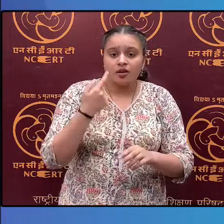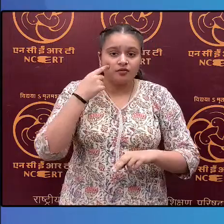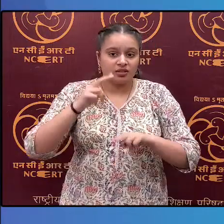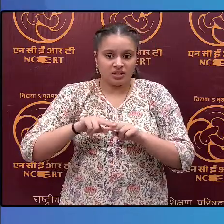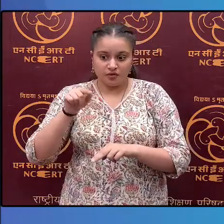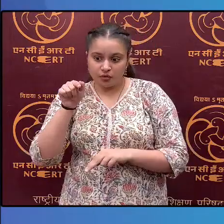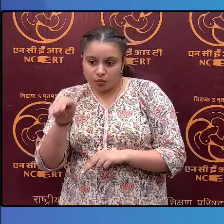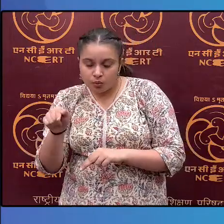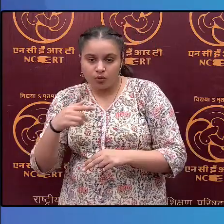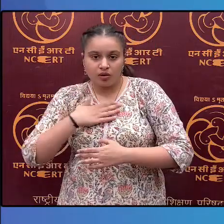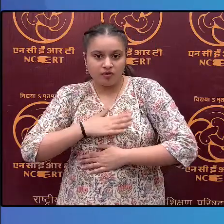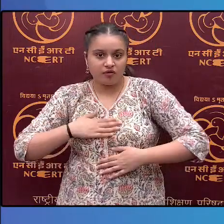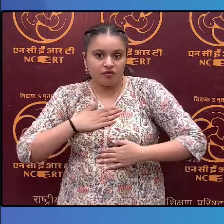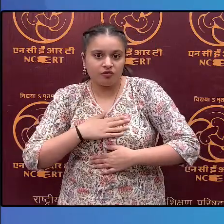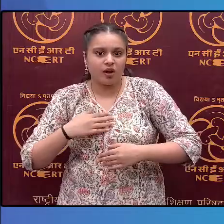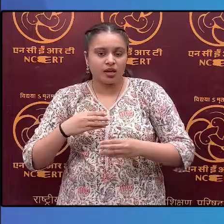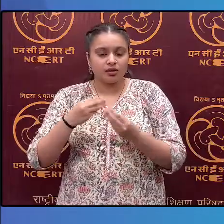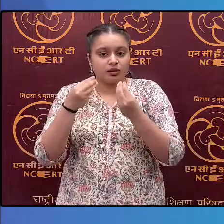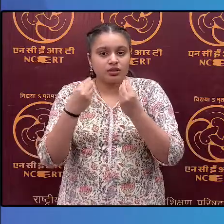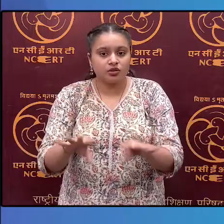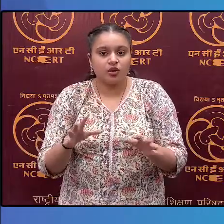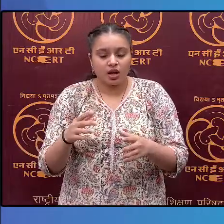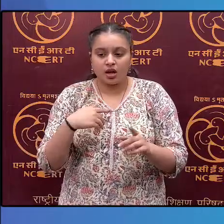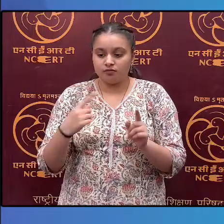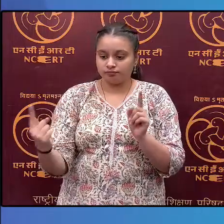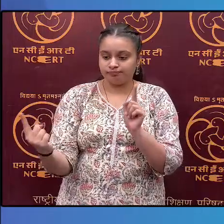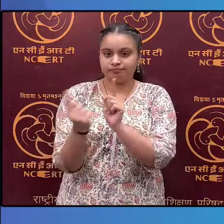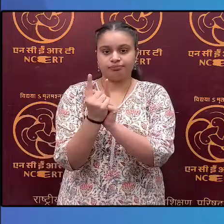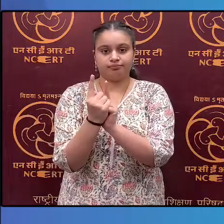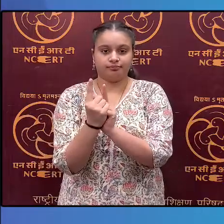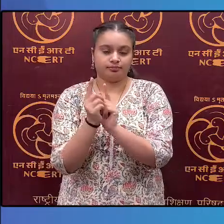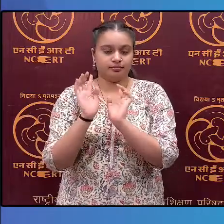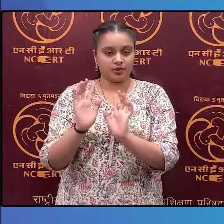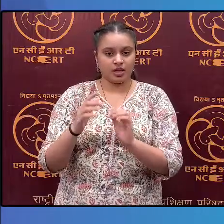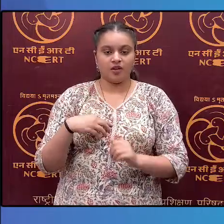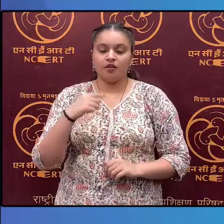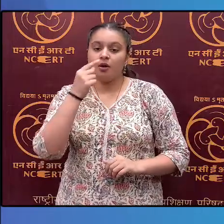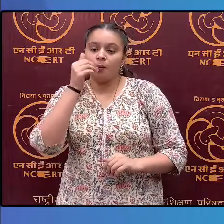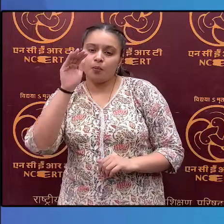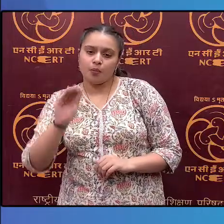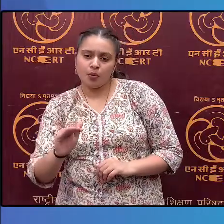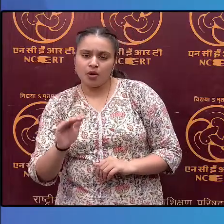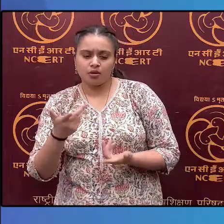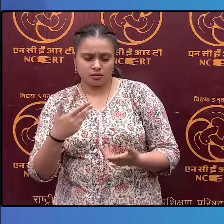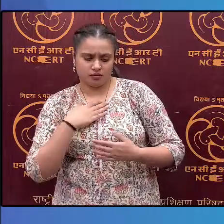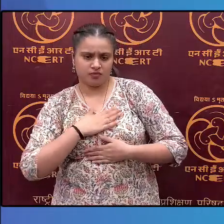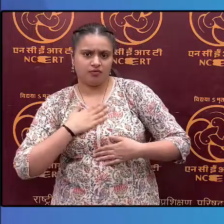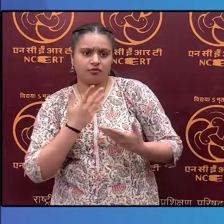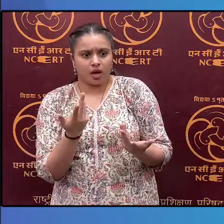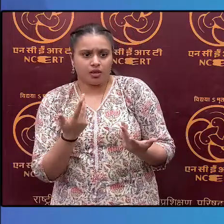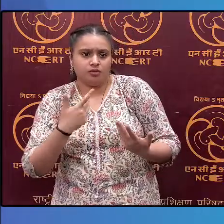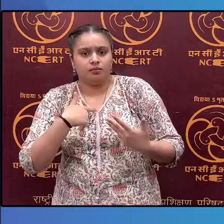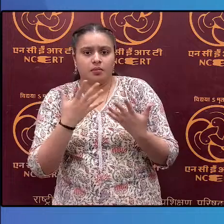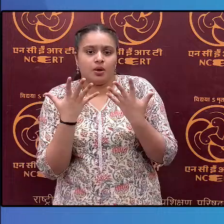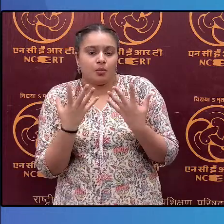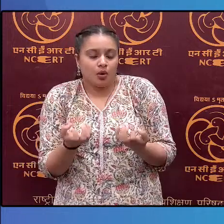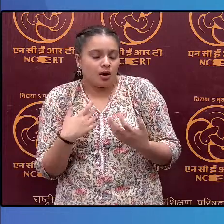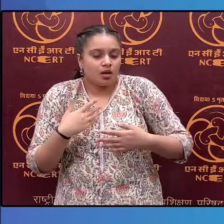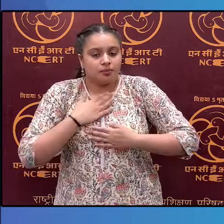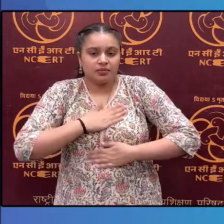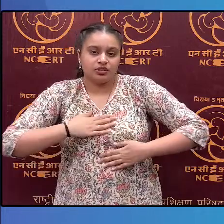ruining her fun, obviously she confronted the boy. Then the boy was like, it is fun for me. I am